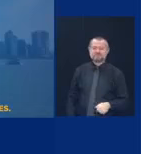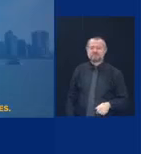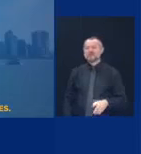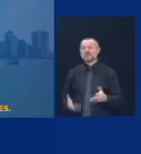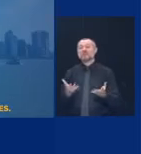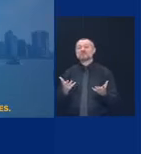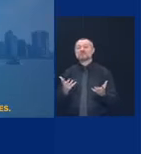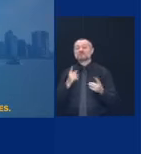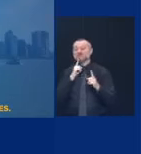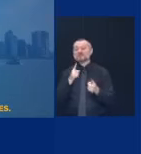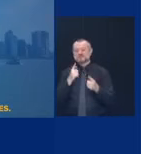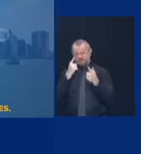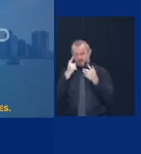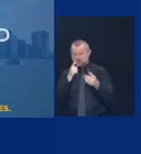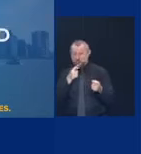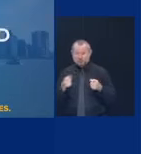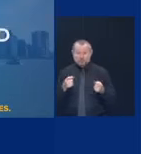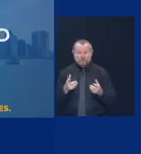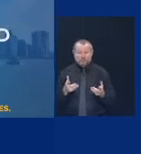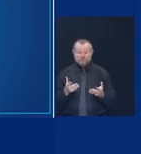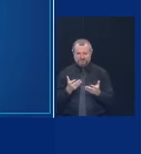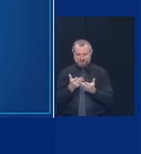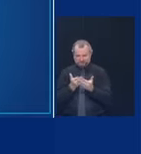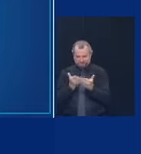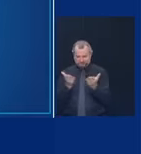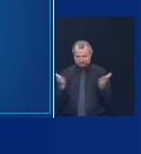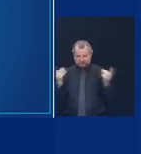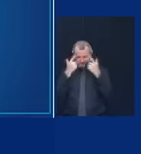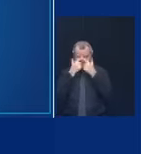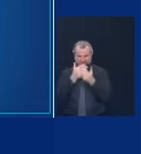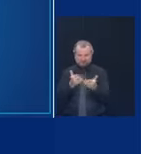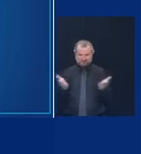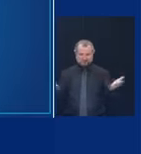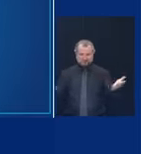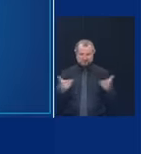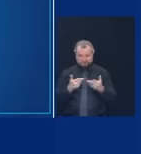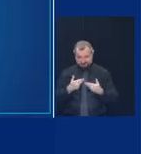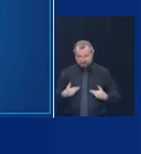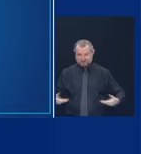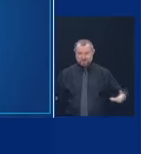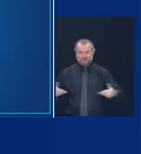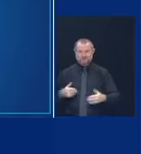It's purely a function of what we do. Questions?